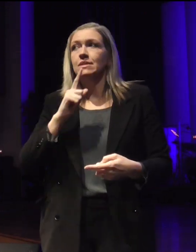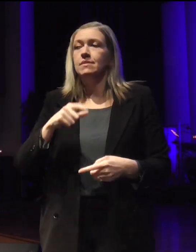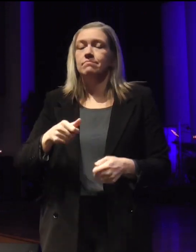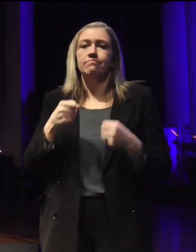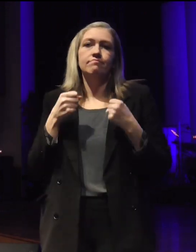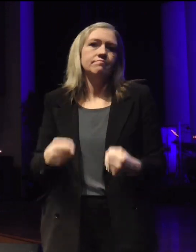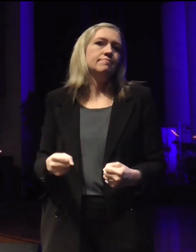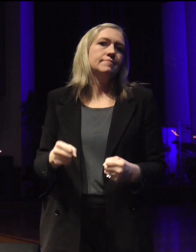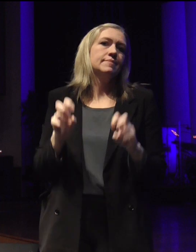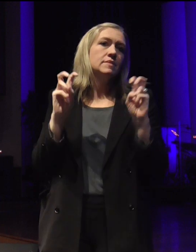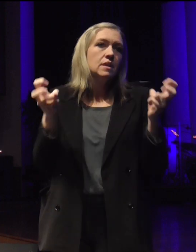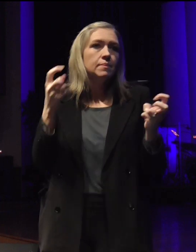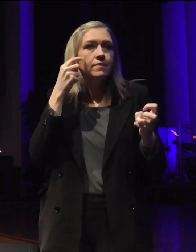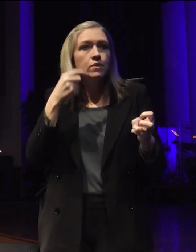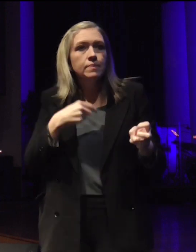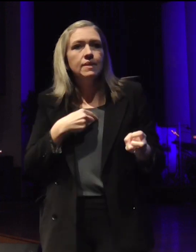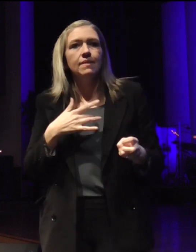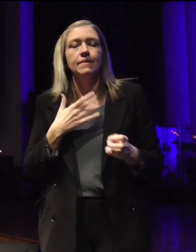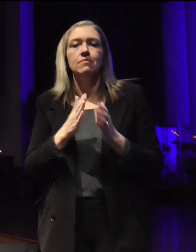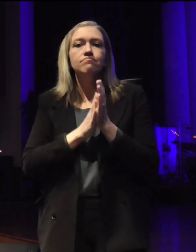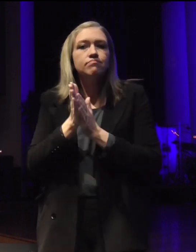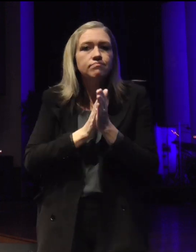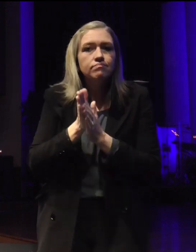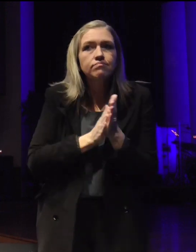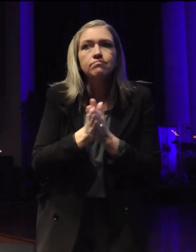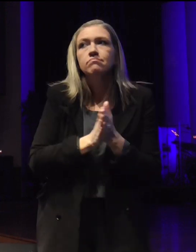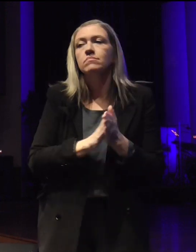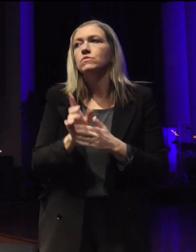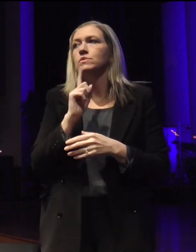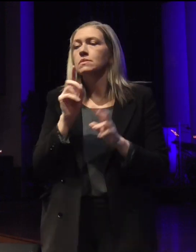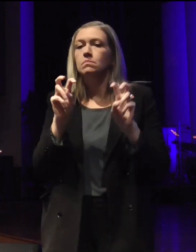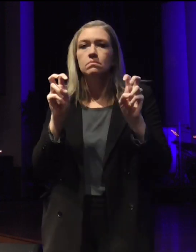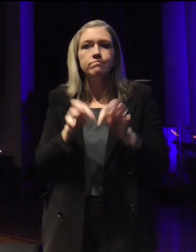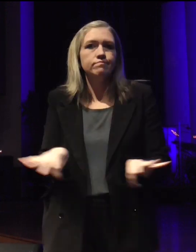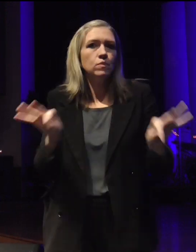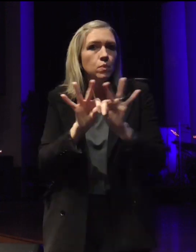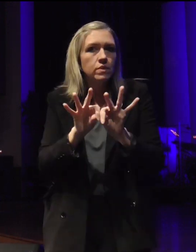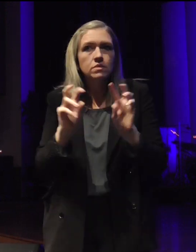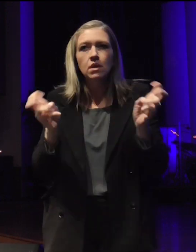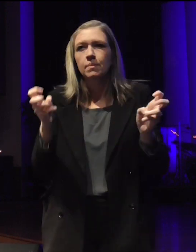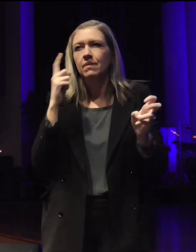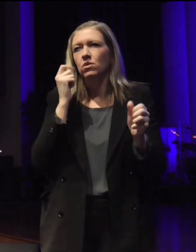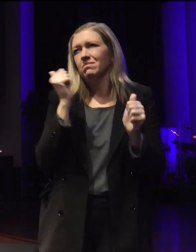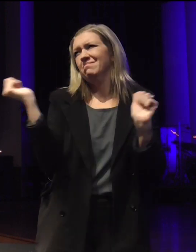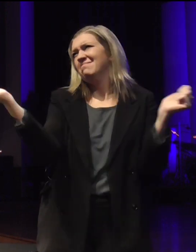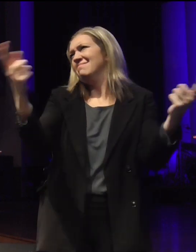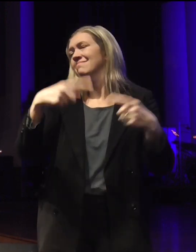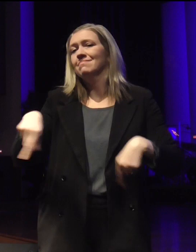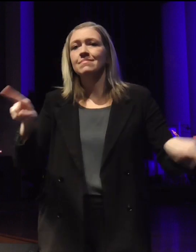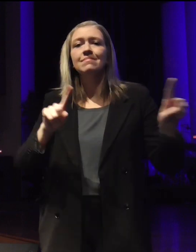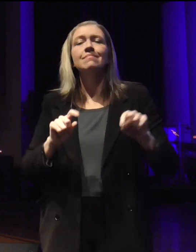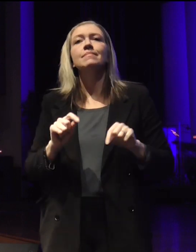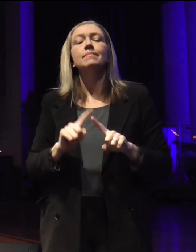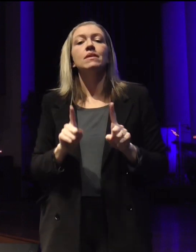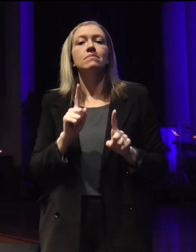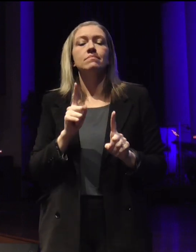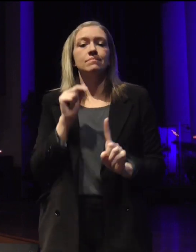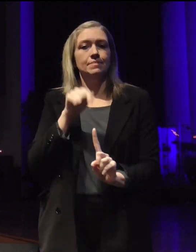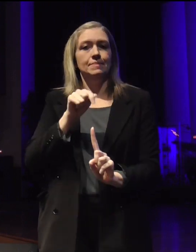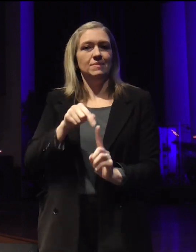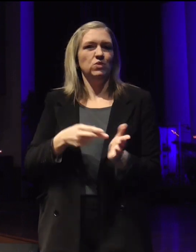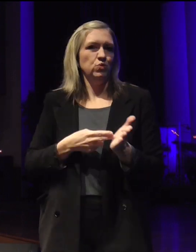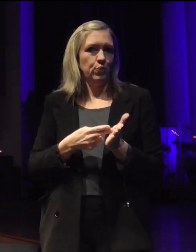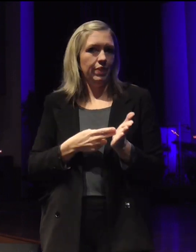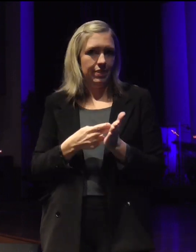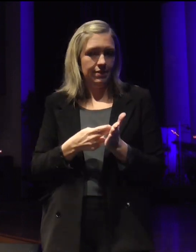some passion about this topic. I think it's an important topic for all of us. And so what it's about is truth. The